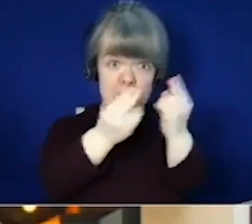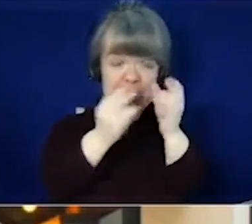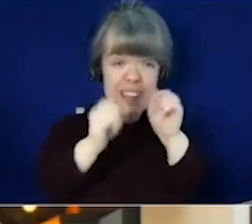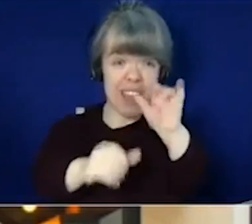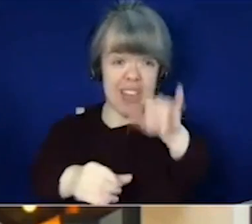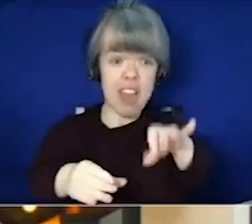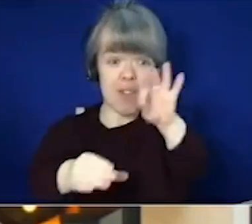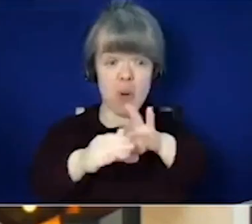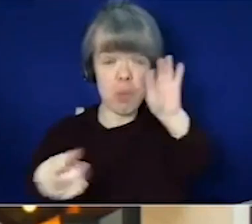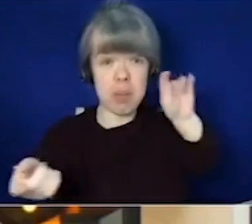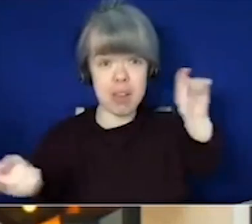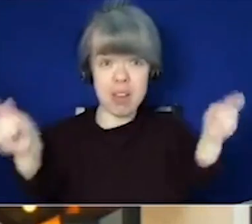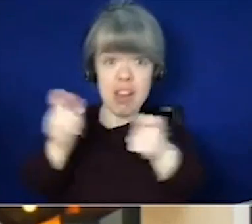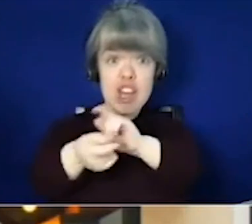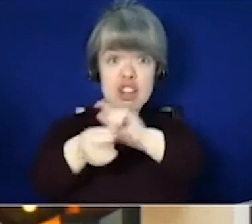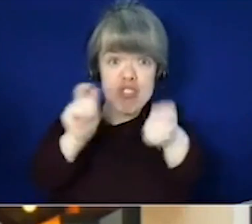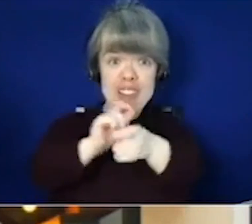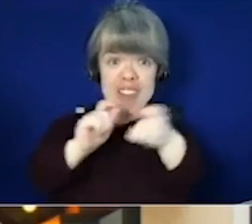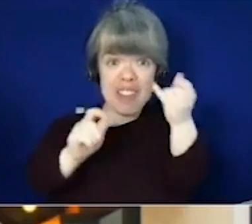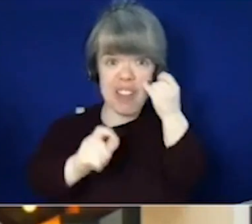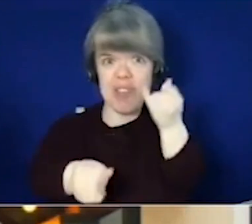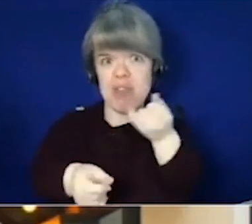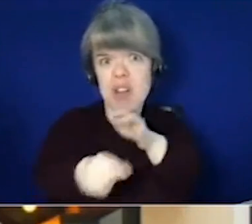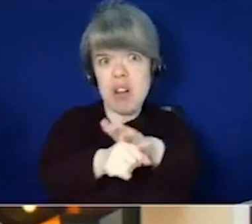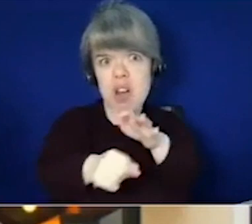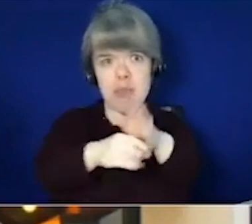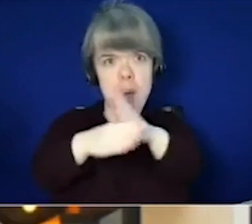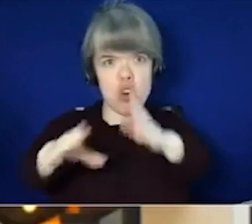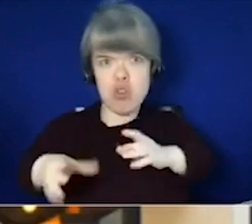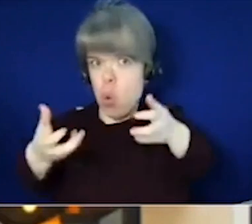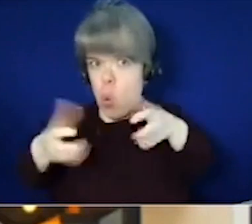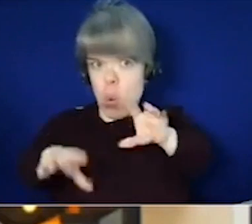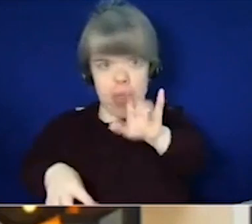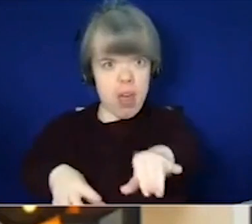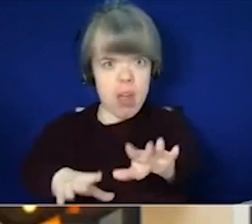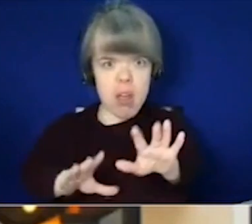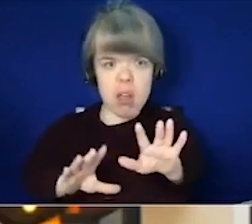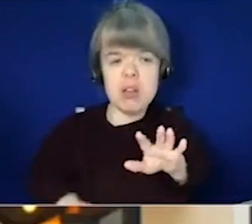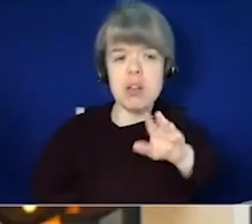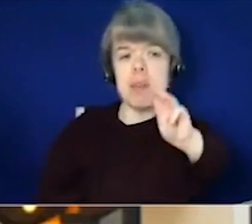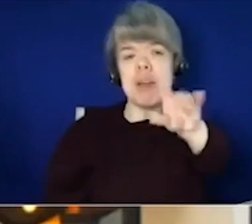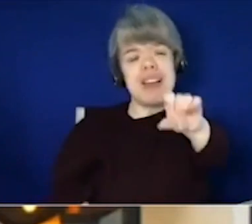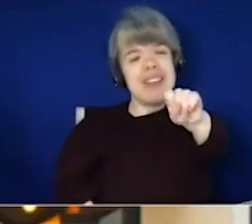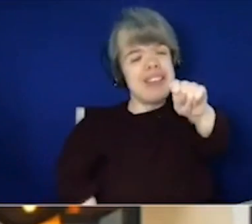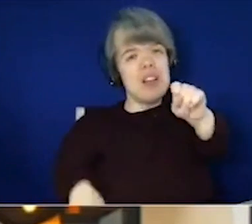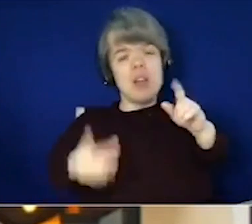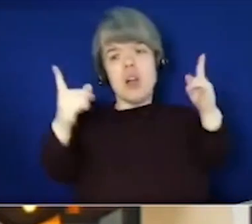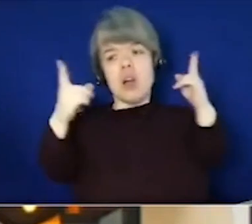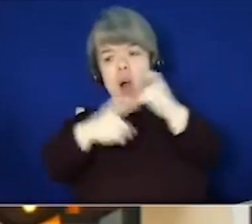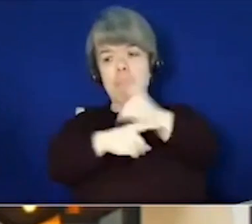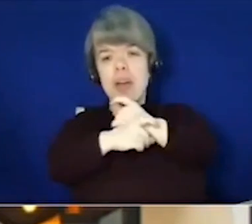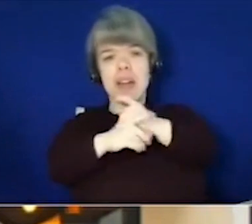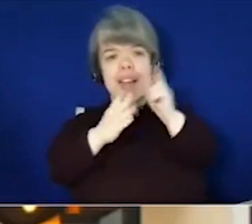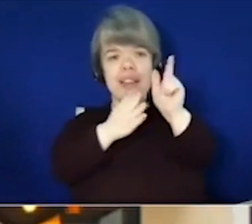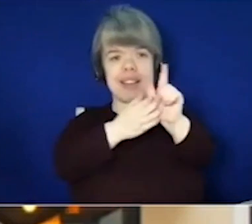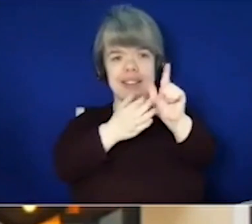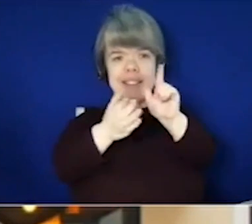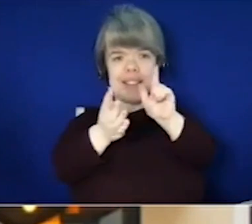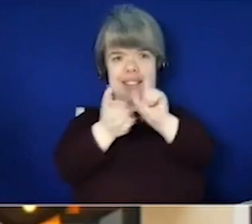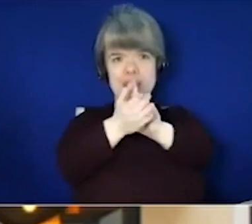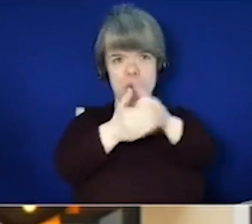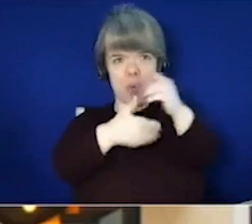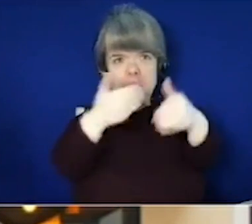when they're broken. Those are all things we do. I've never seen any of that in a contract that's been negotiated by a union, myself personally. So all the things